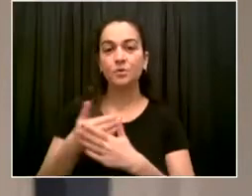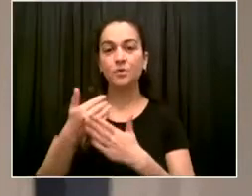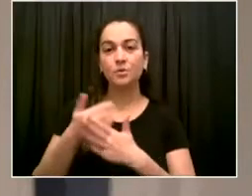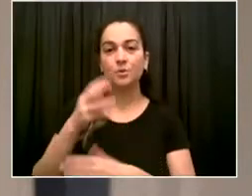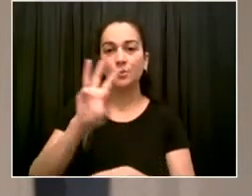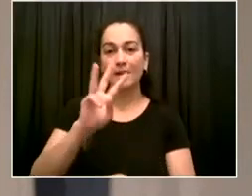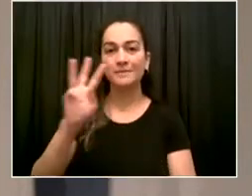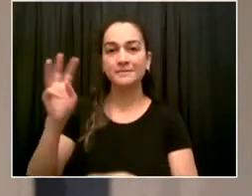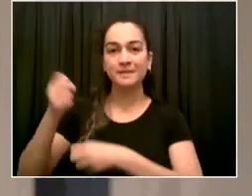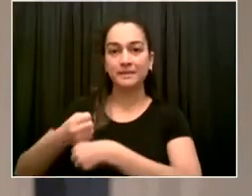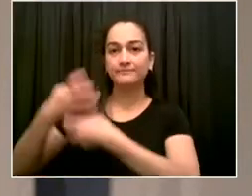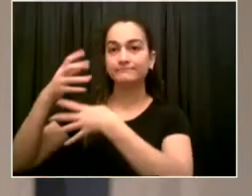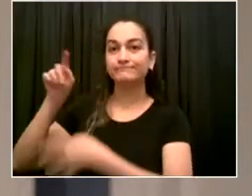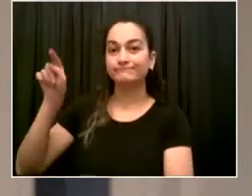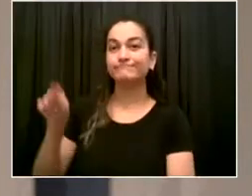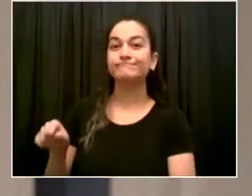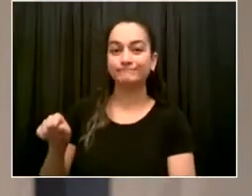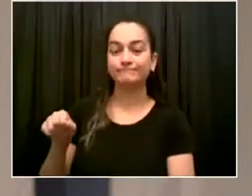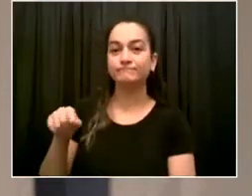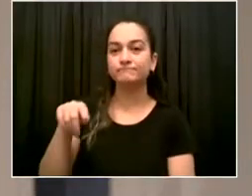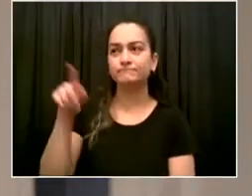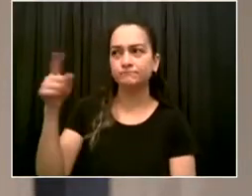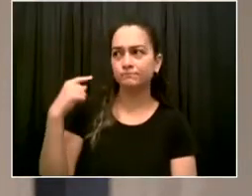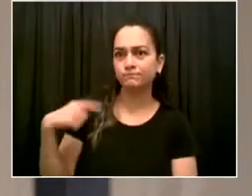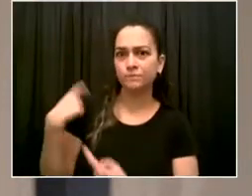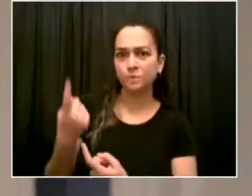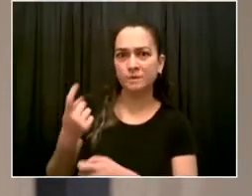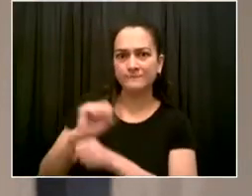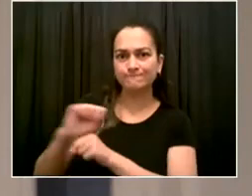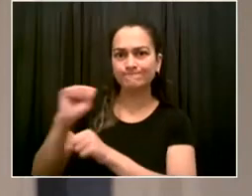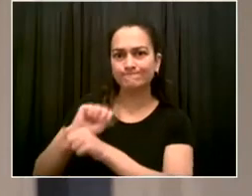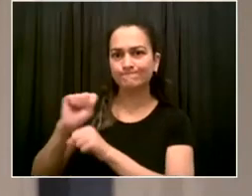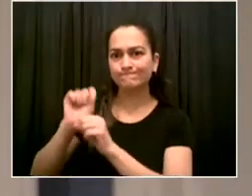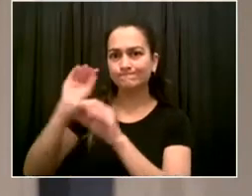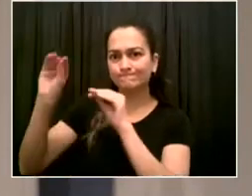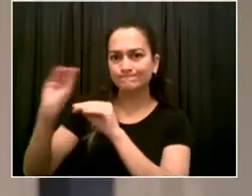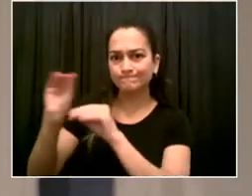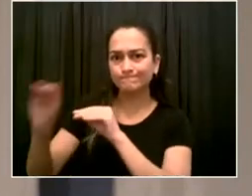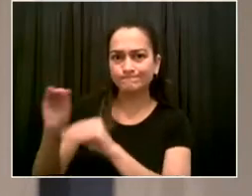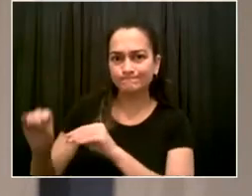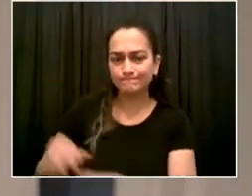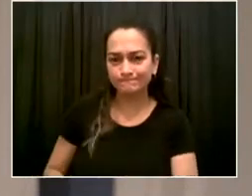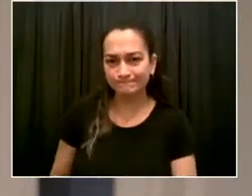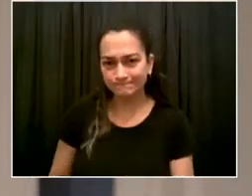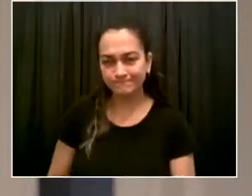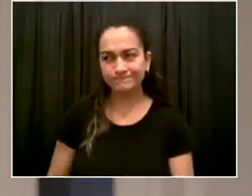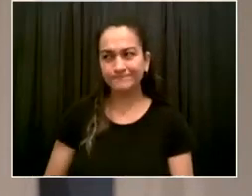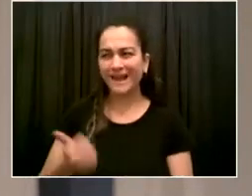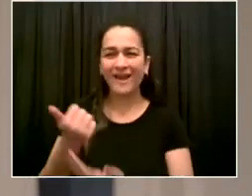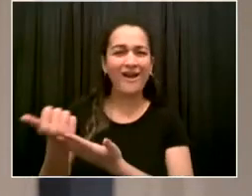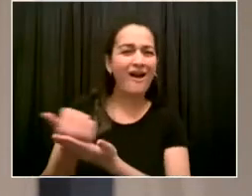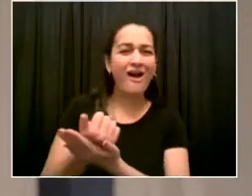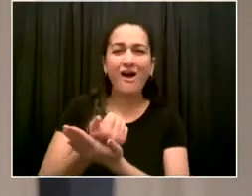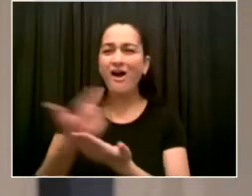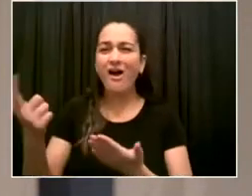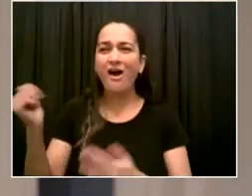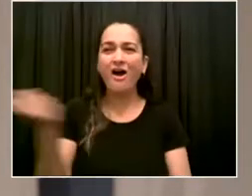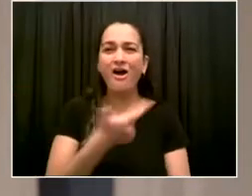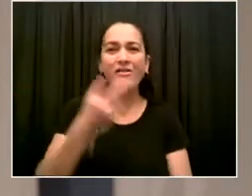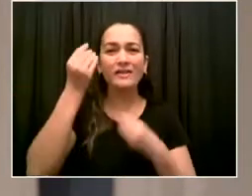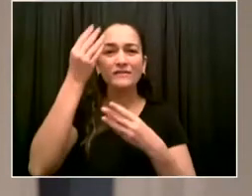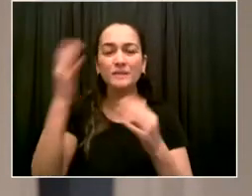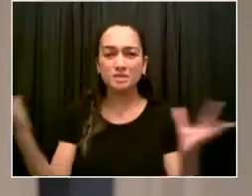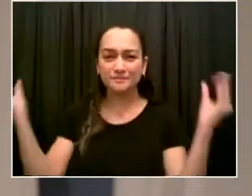regularly, and it will serve New Yorkers beyond this administration. With this website and every